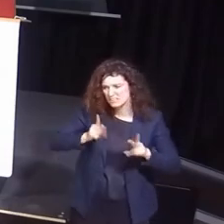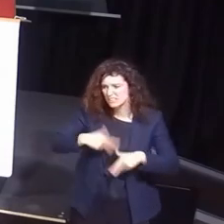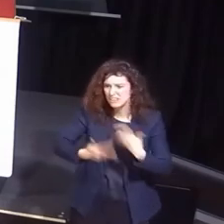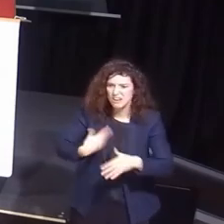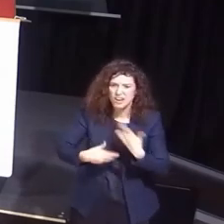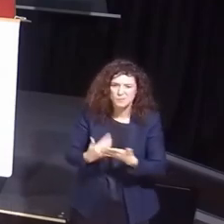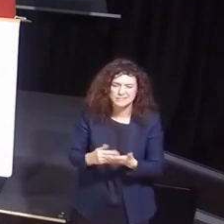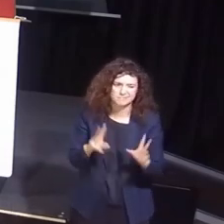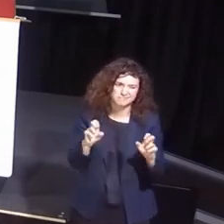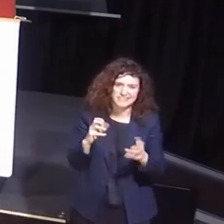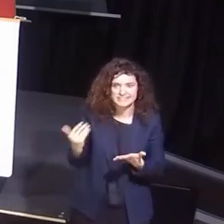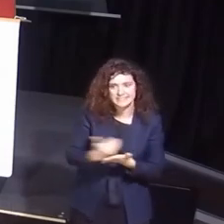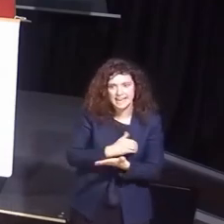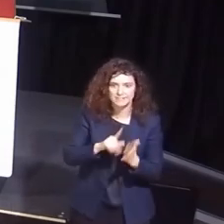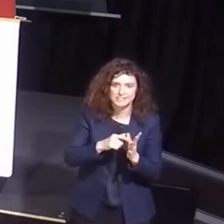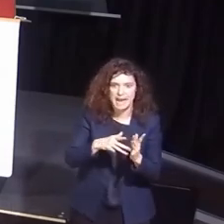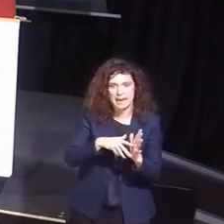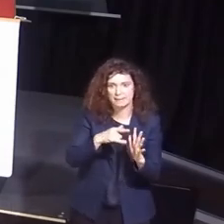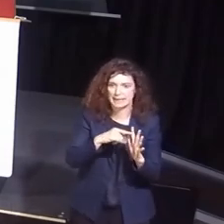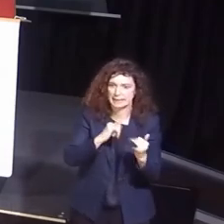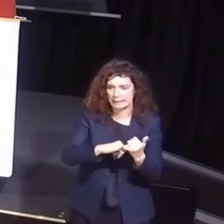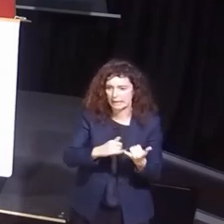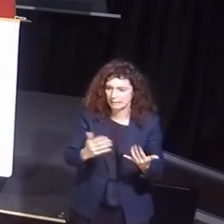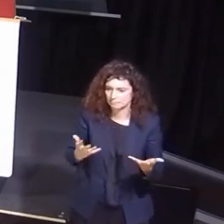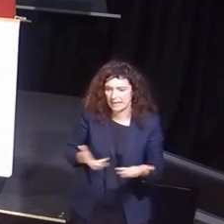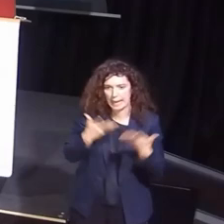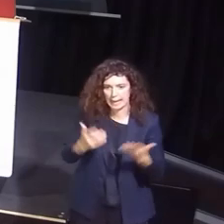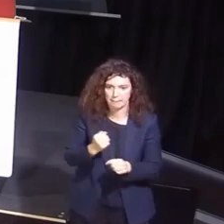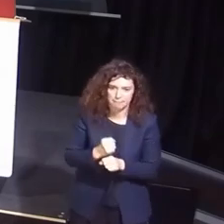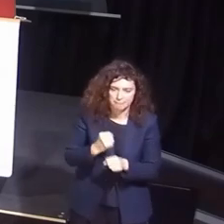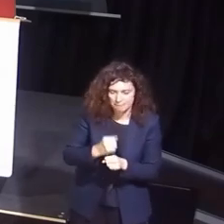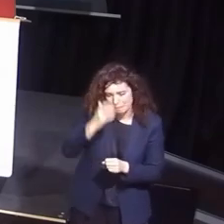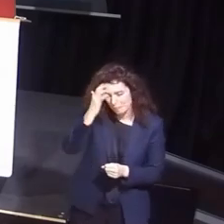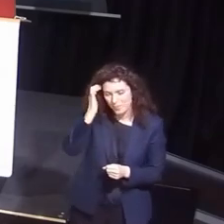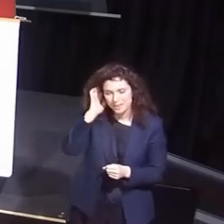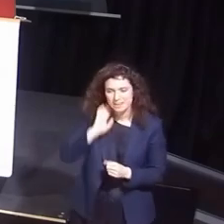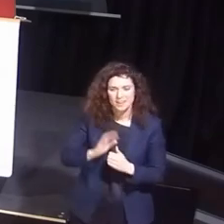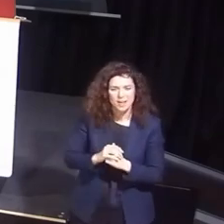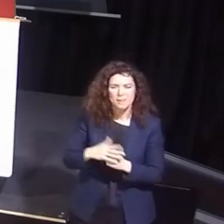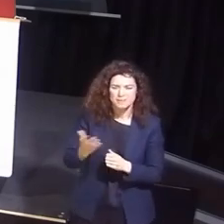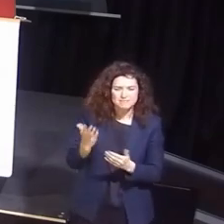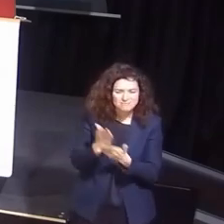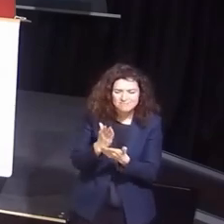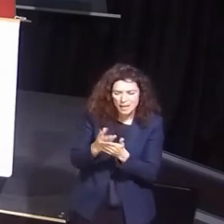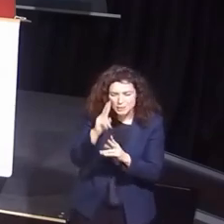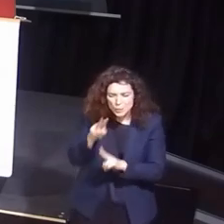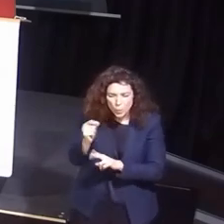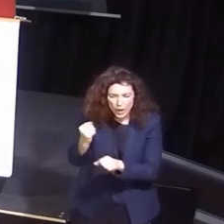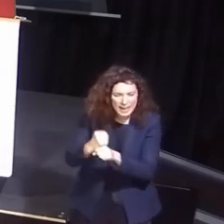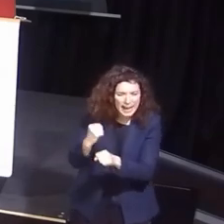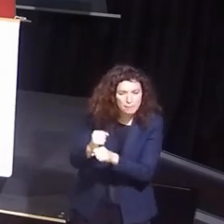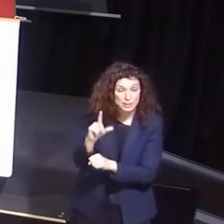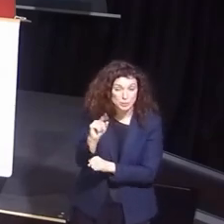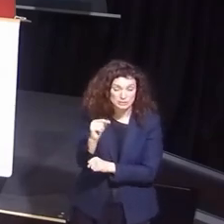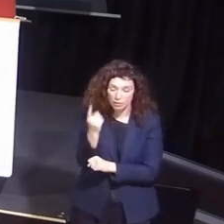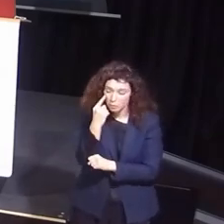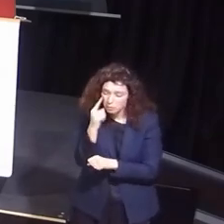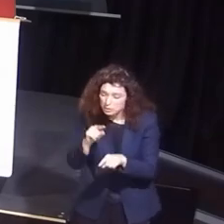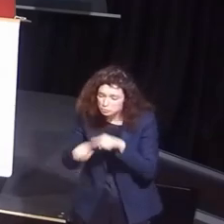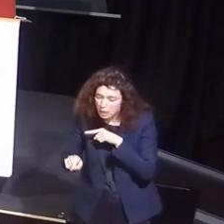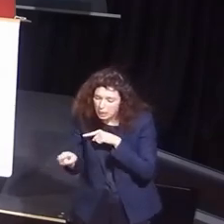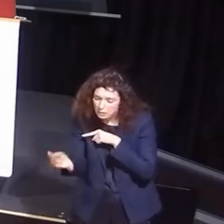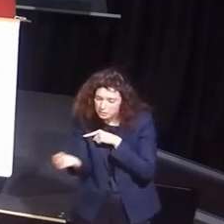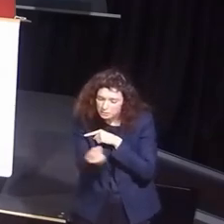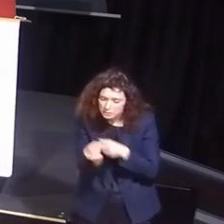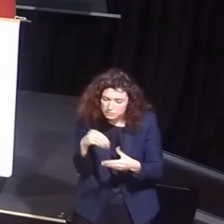day when I was feeling quite spaced out. I was going to sit the game out, but I was like, oh, well, saw it on Twitter, I'll give it a go and let's see. And mm-hmm. it's completely changed the